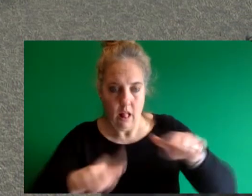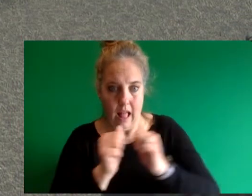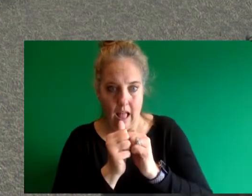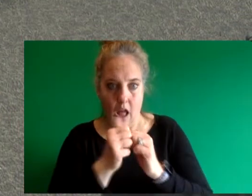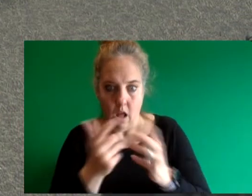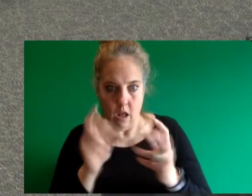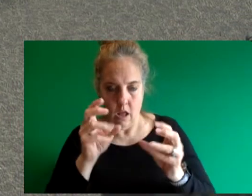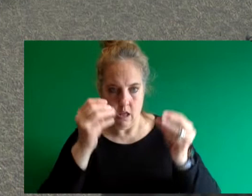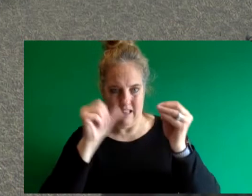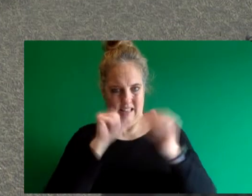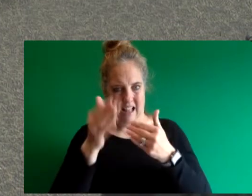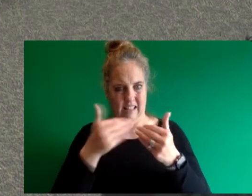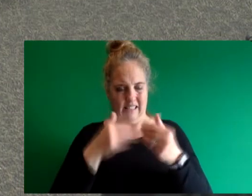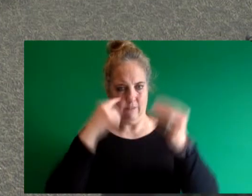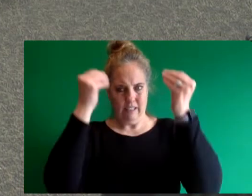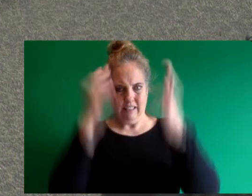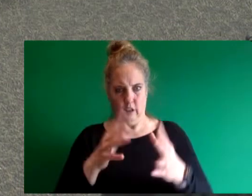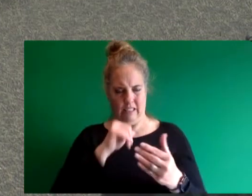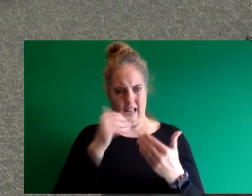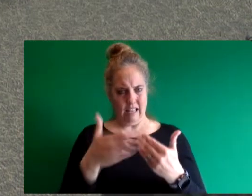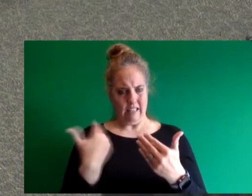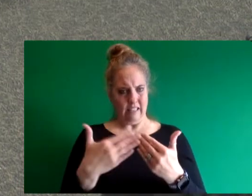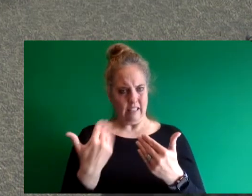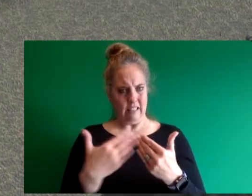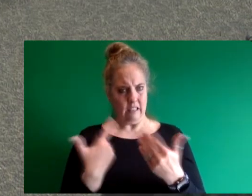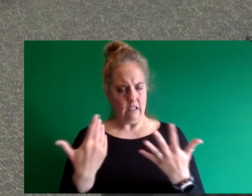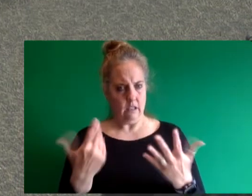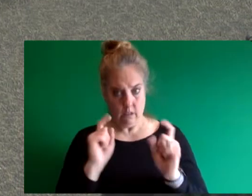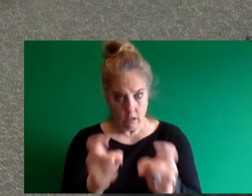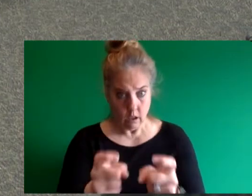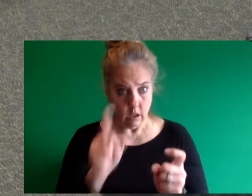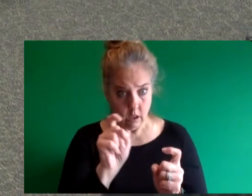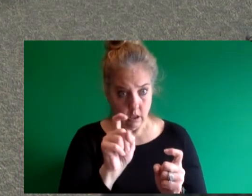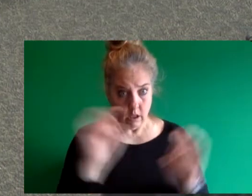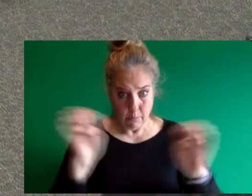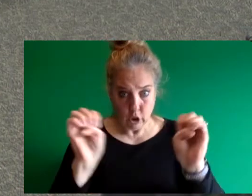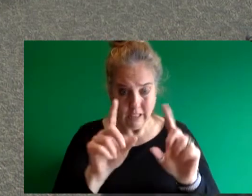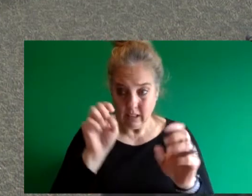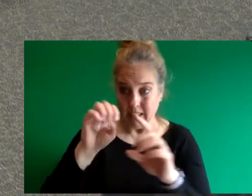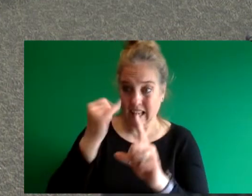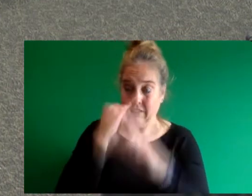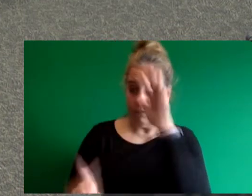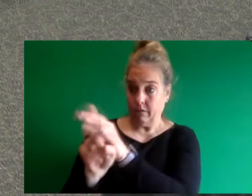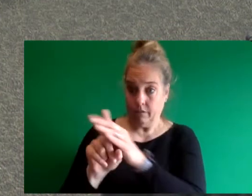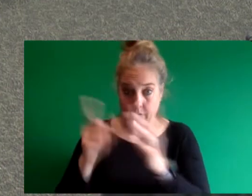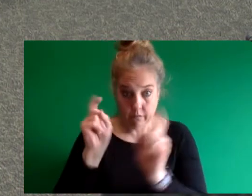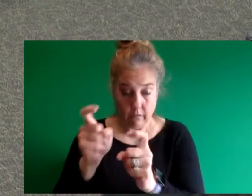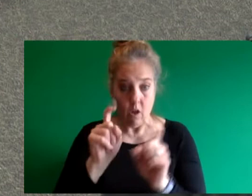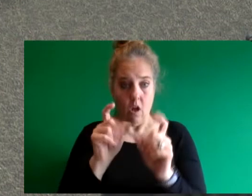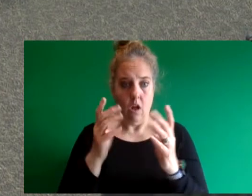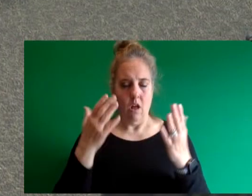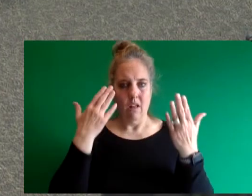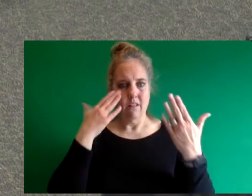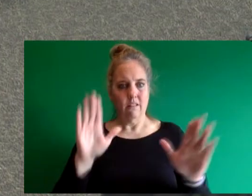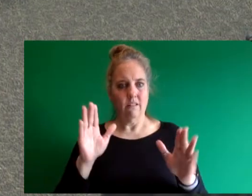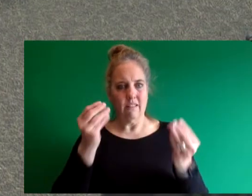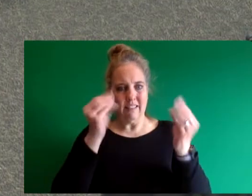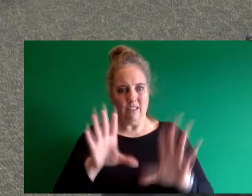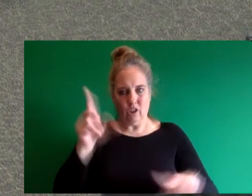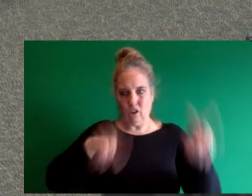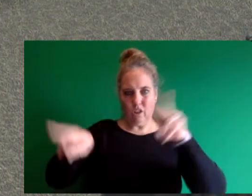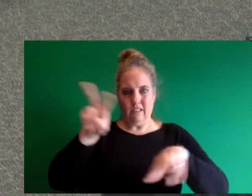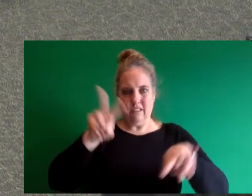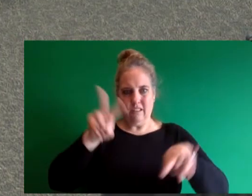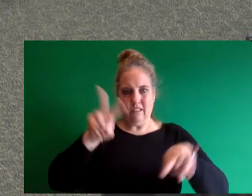emergency setting when you're not an emergency responder, right? It takes roughly 5 minutes for EMS to get there on site. 5 minutes when you